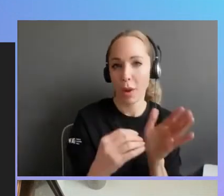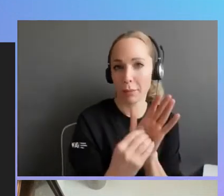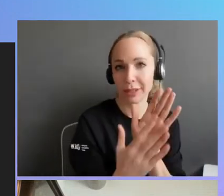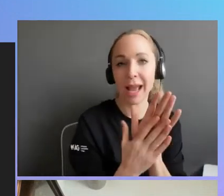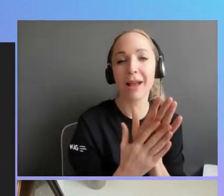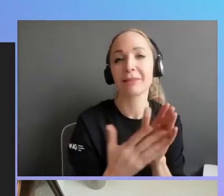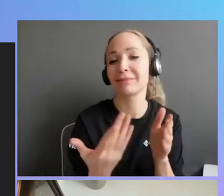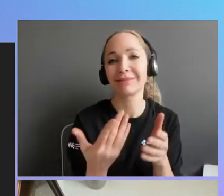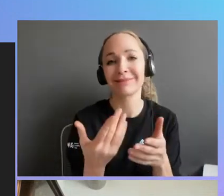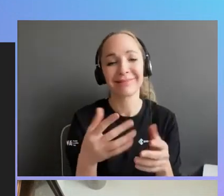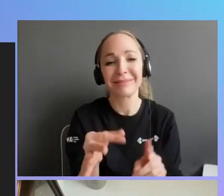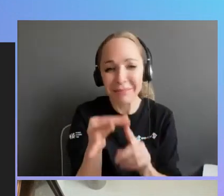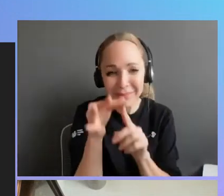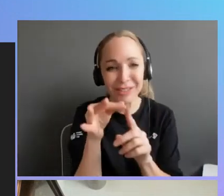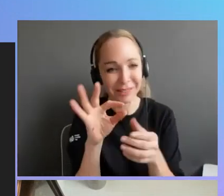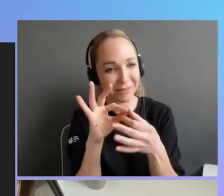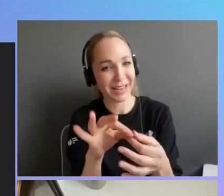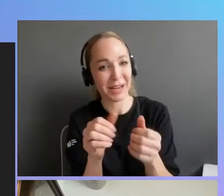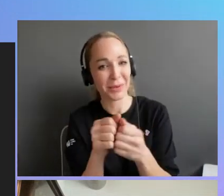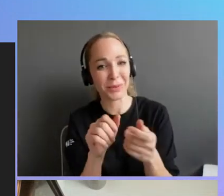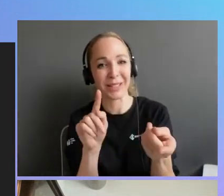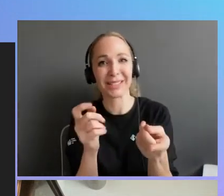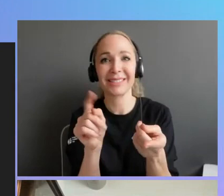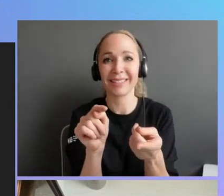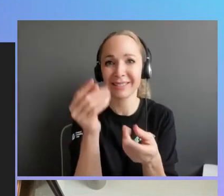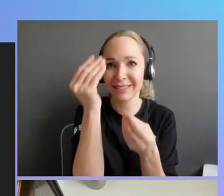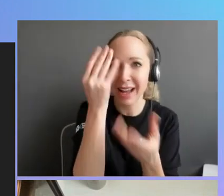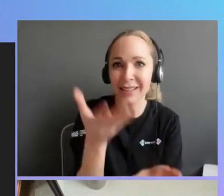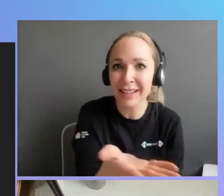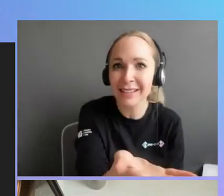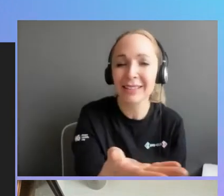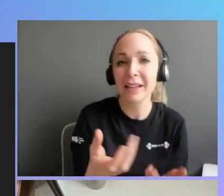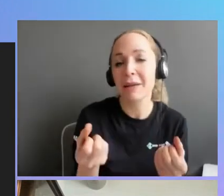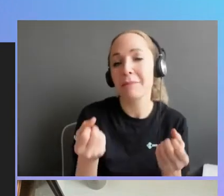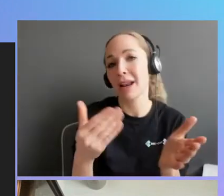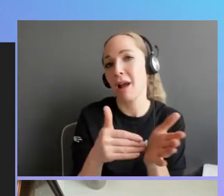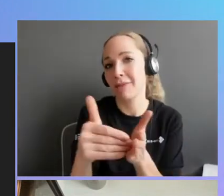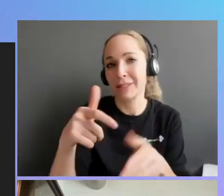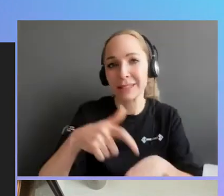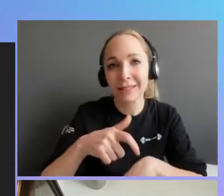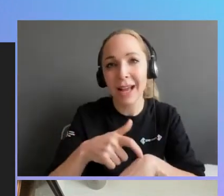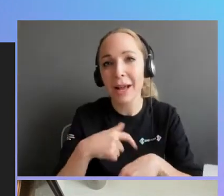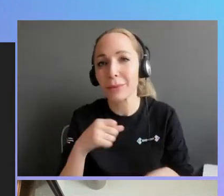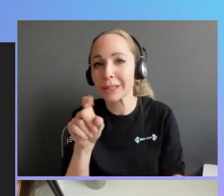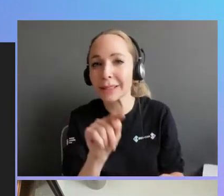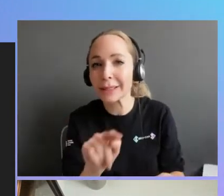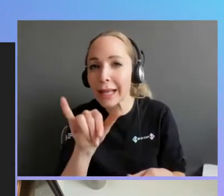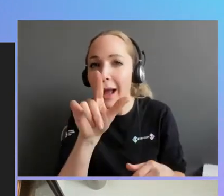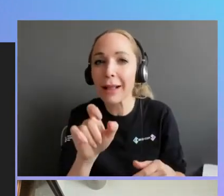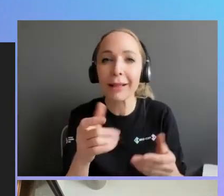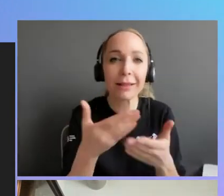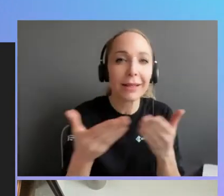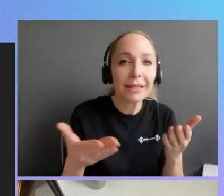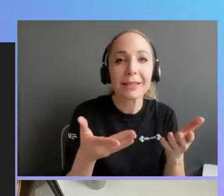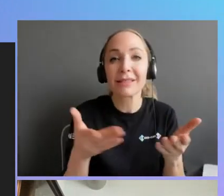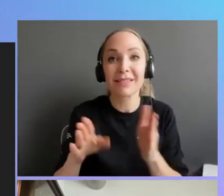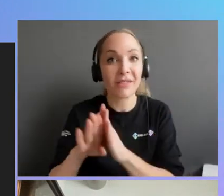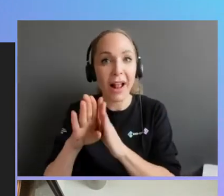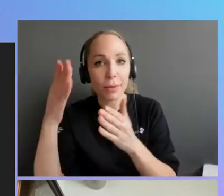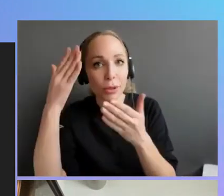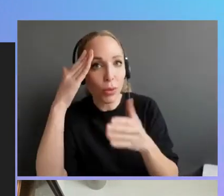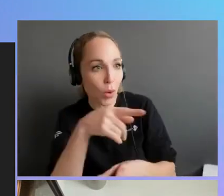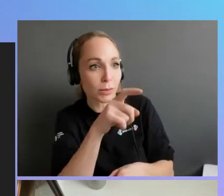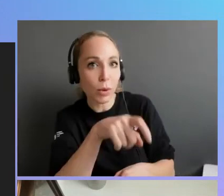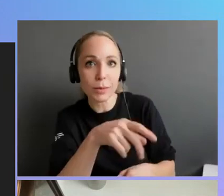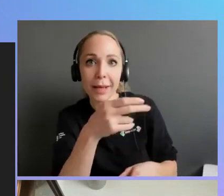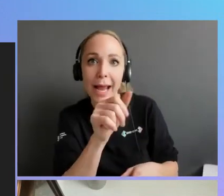content like this, because a lot of times we style things like headings as designers, and developers aren't given the information that those should be marked up as headings. And